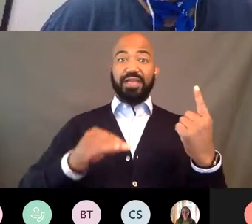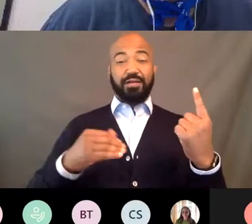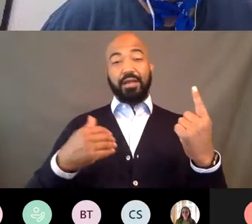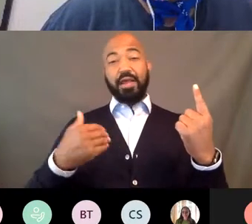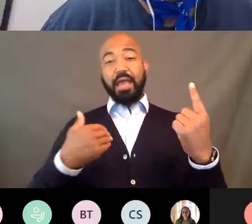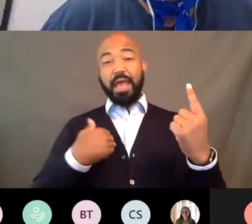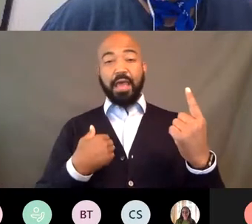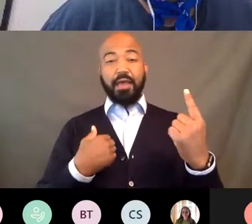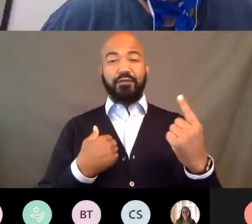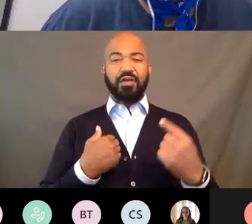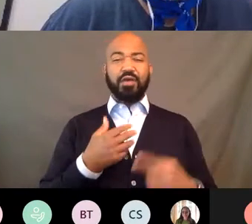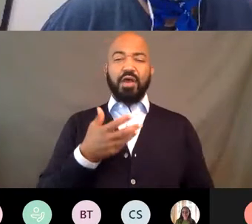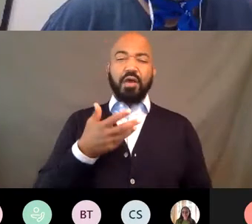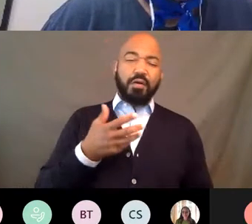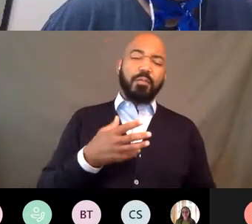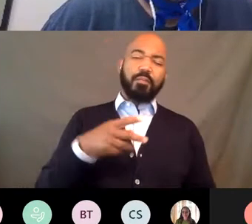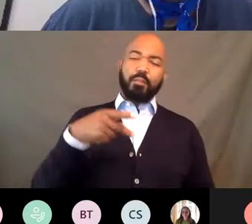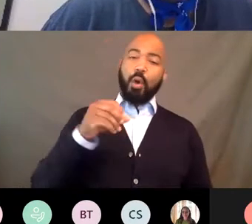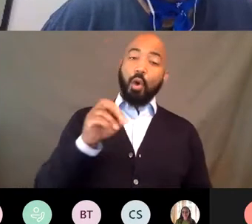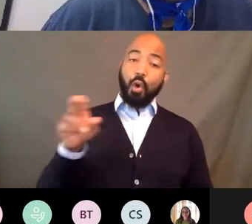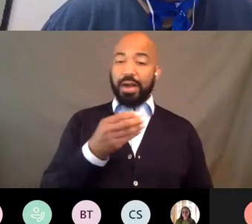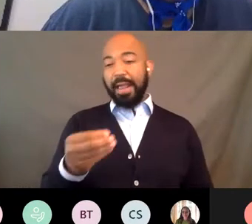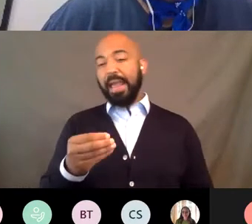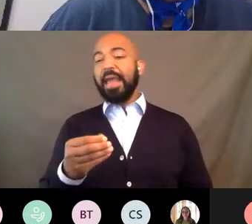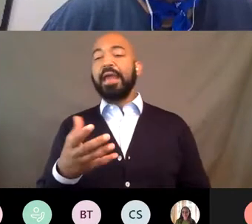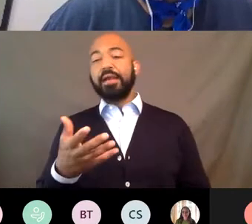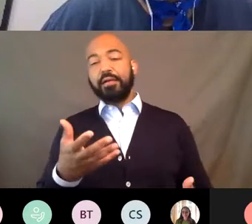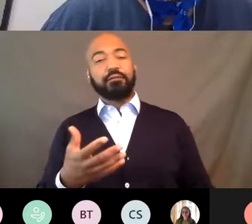fair general health response percentages, and it